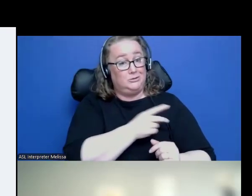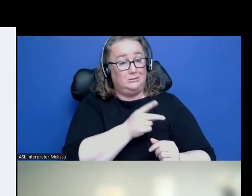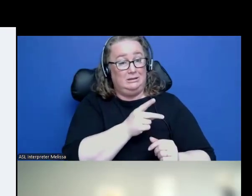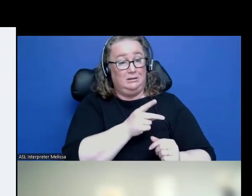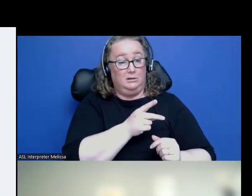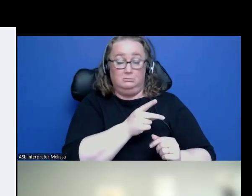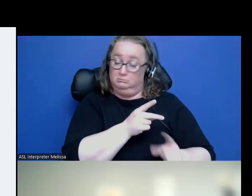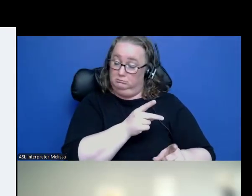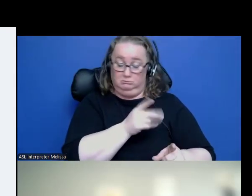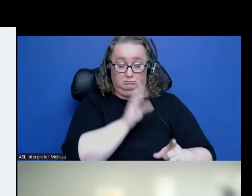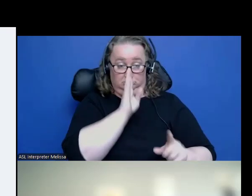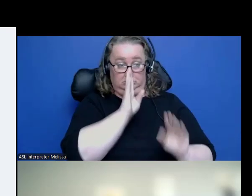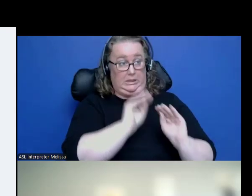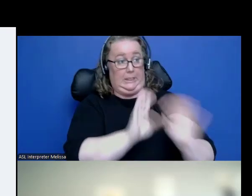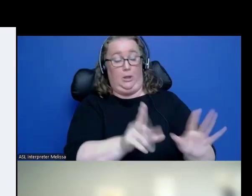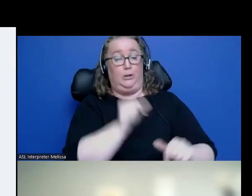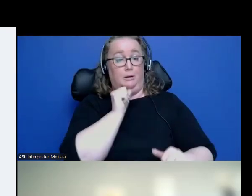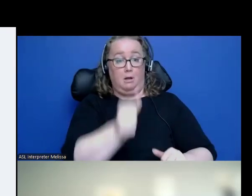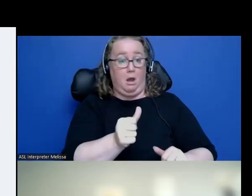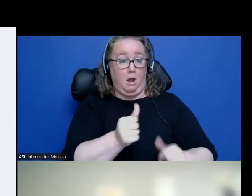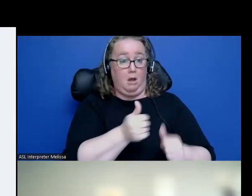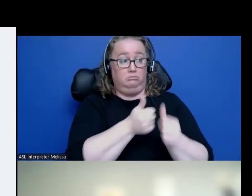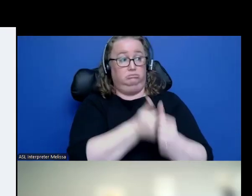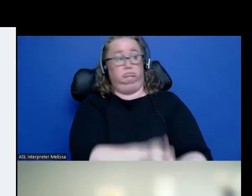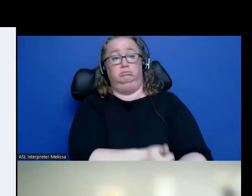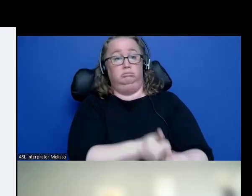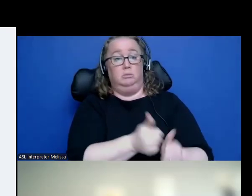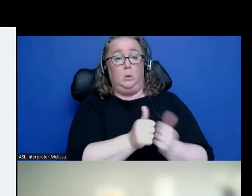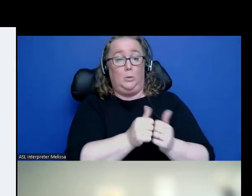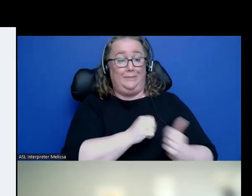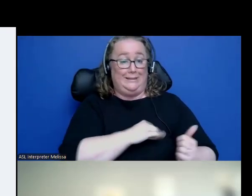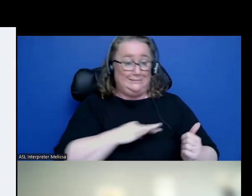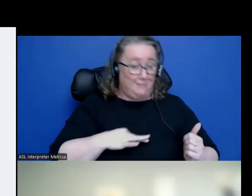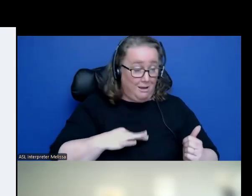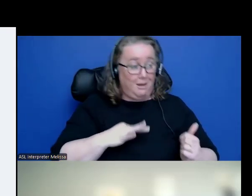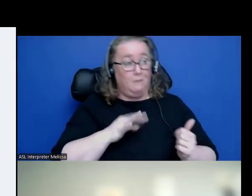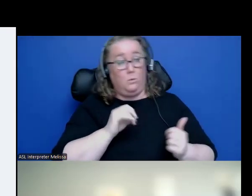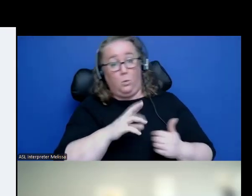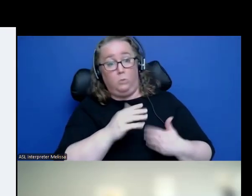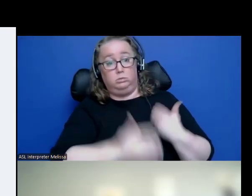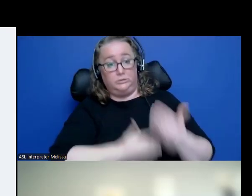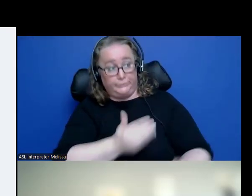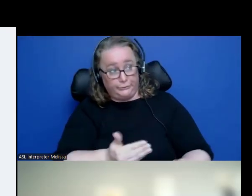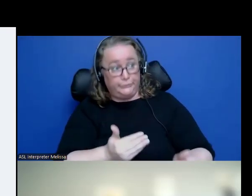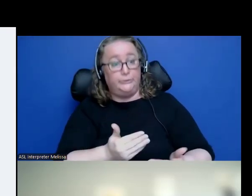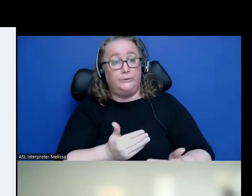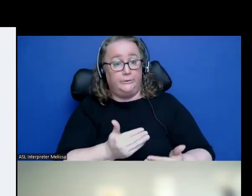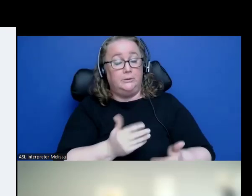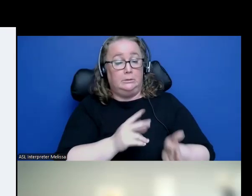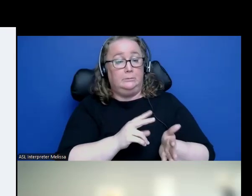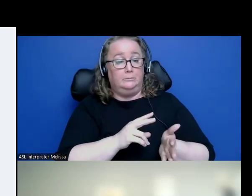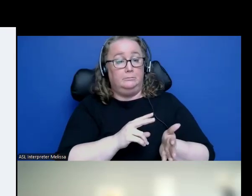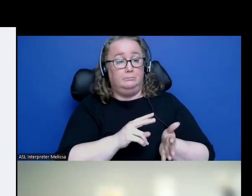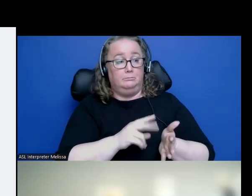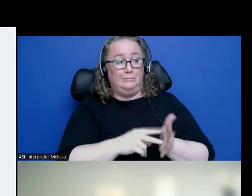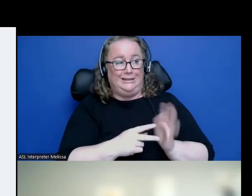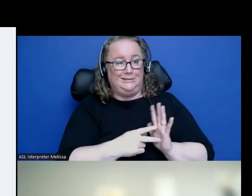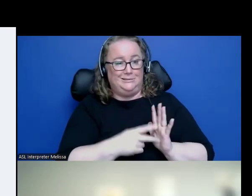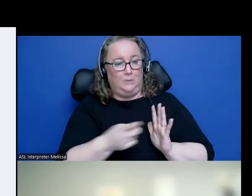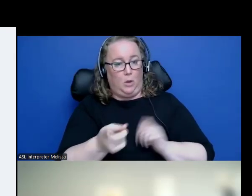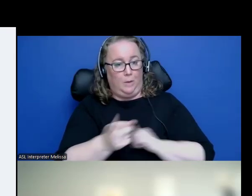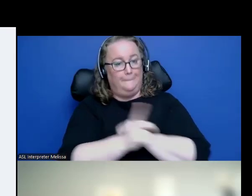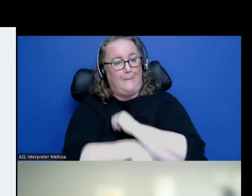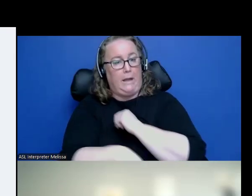or not cooperating with providers or intake procedures, they are being subjected to